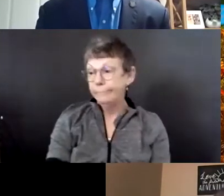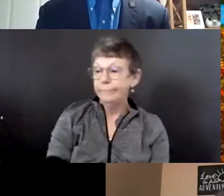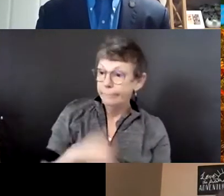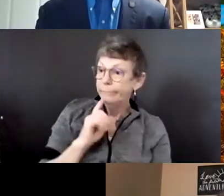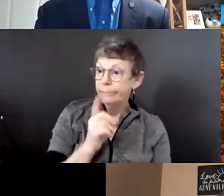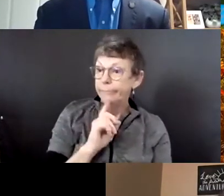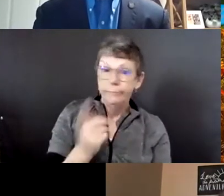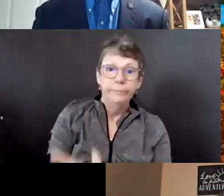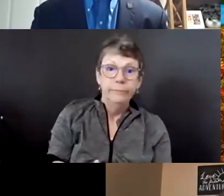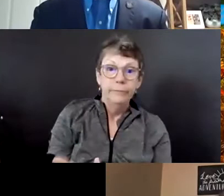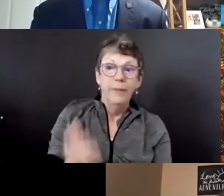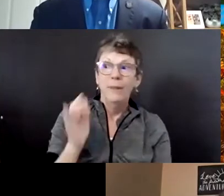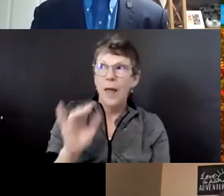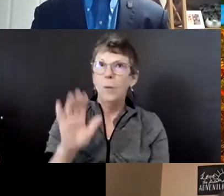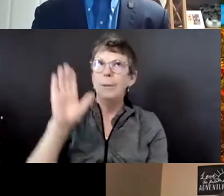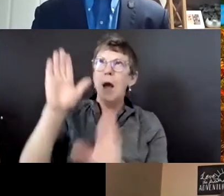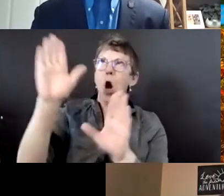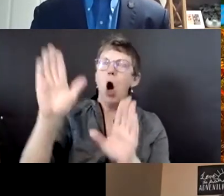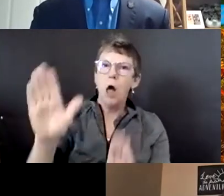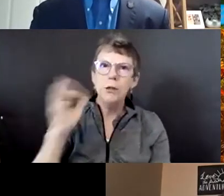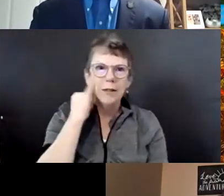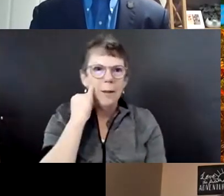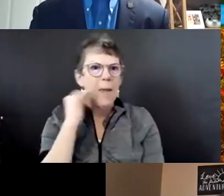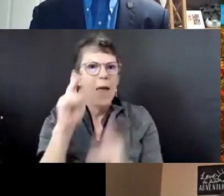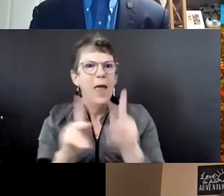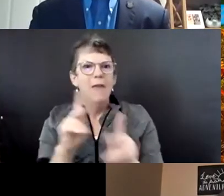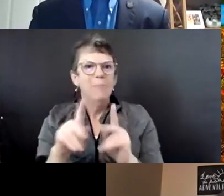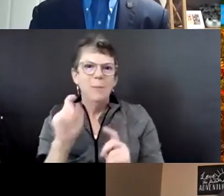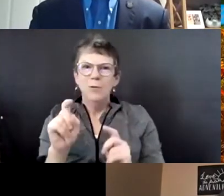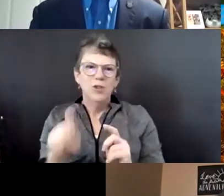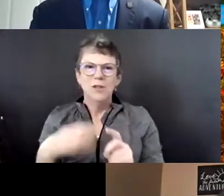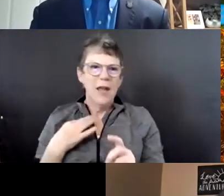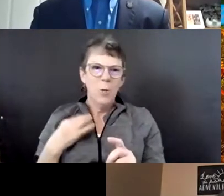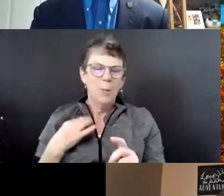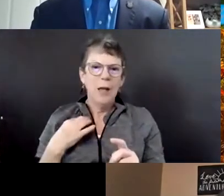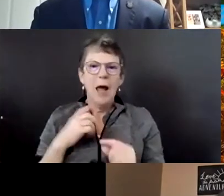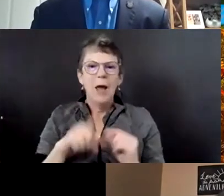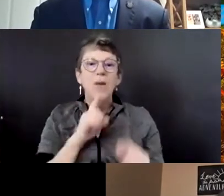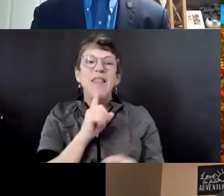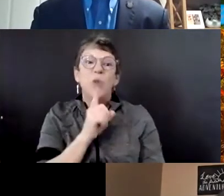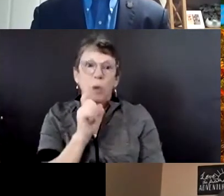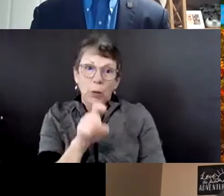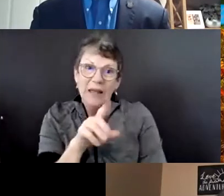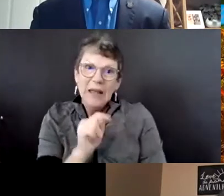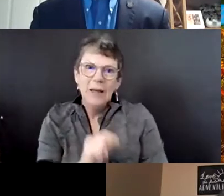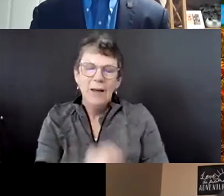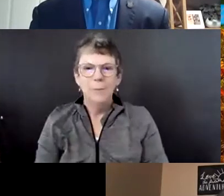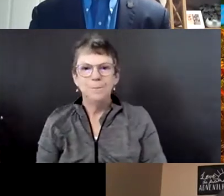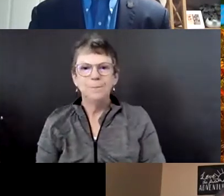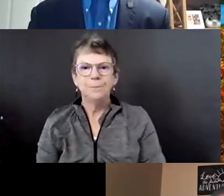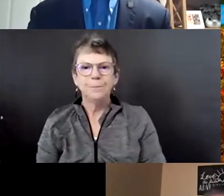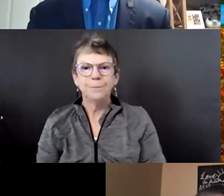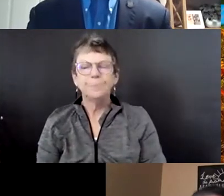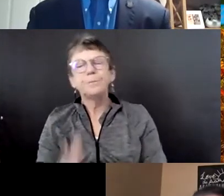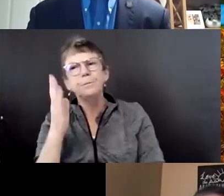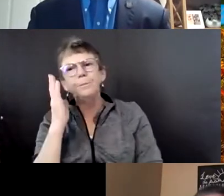when they actually need it and didn't have the excessive wait. And just to one point that you made, how some people will say that if